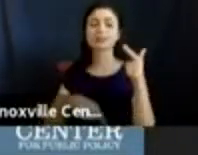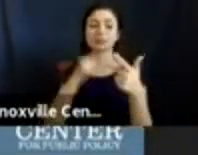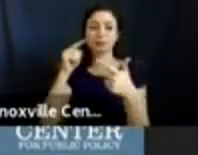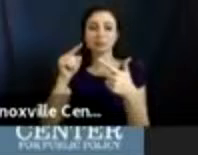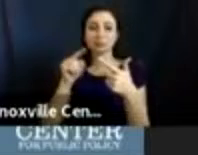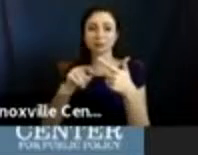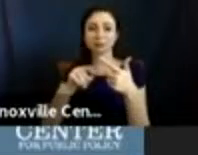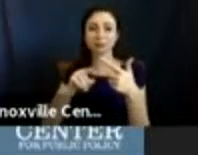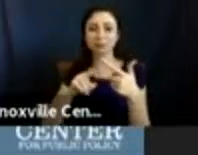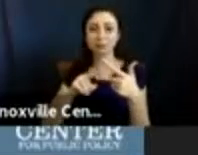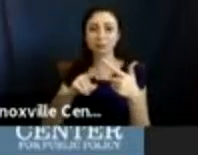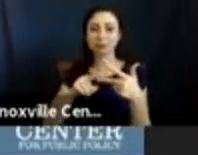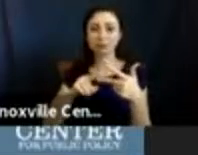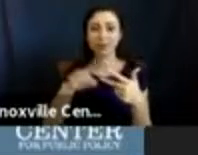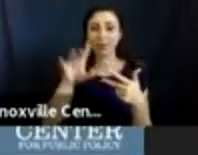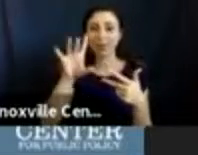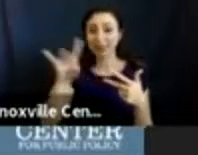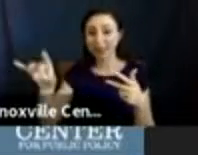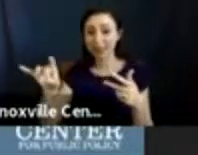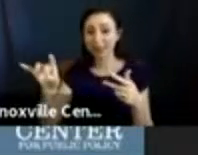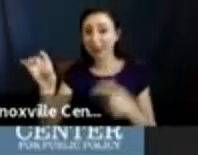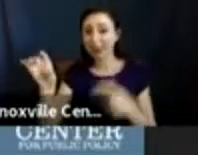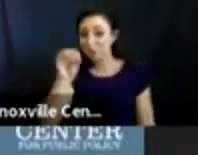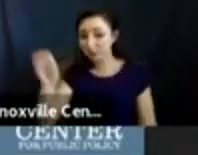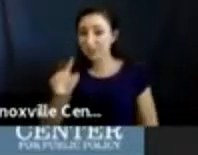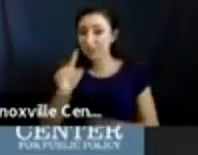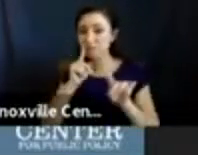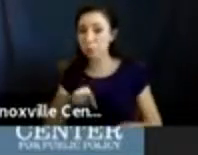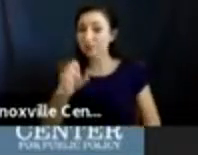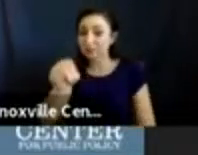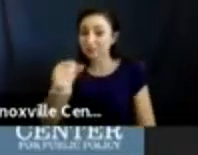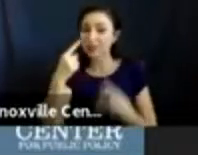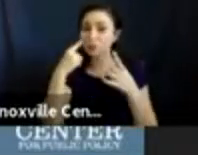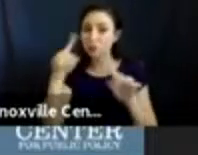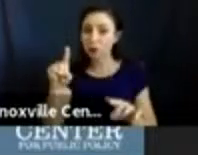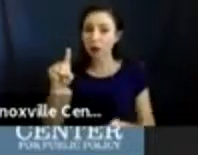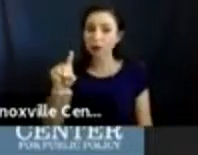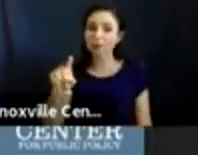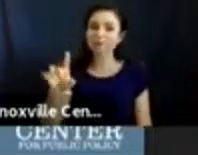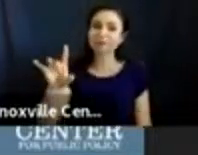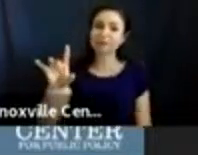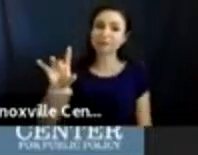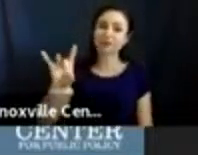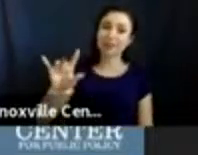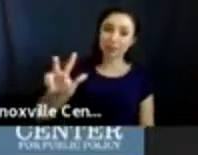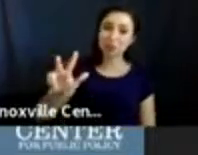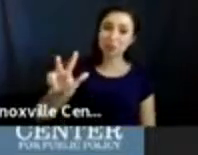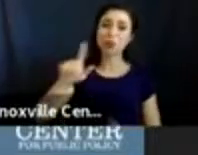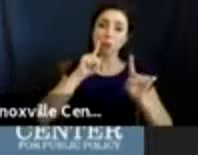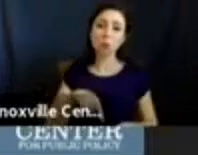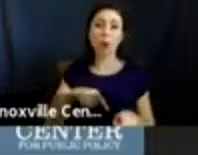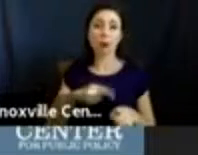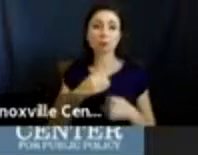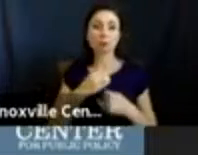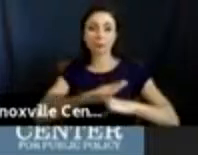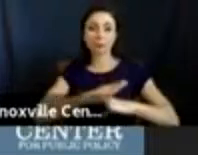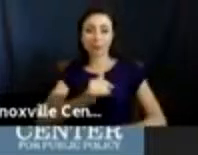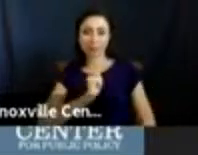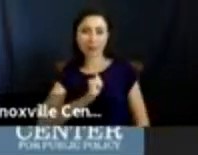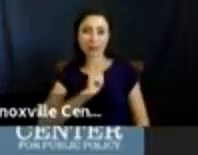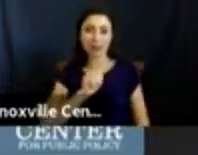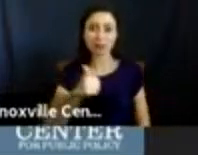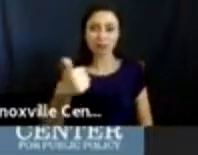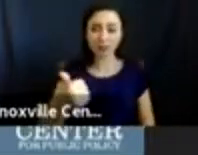actually report that masks work. Some, around 43%, say that they work to protect both themselves and others, while some